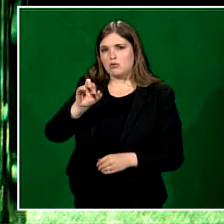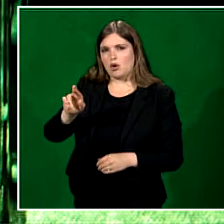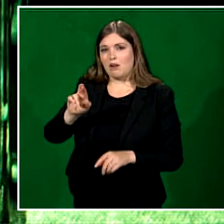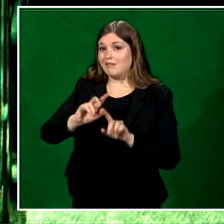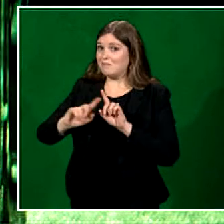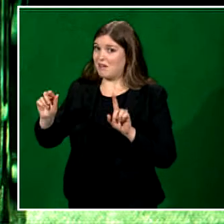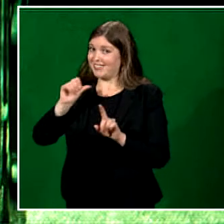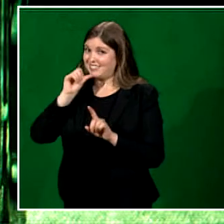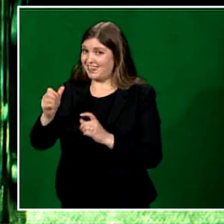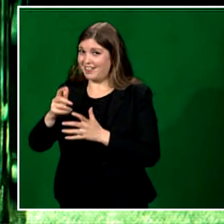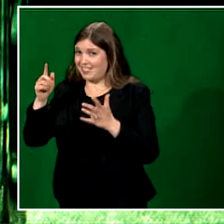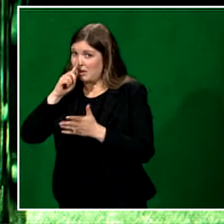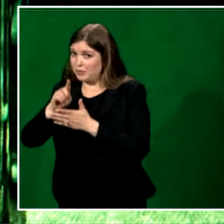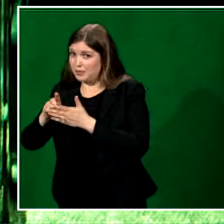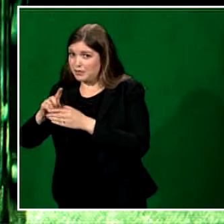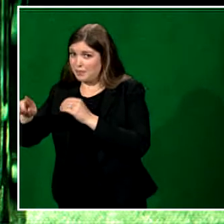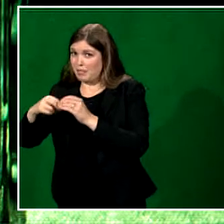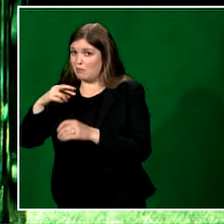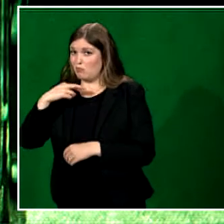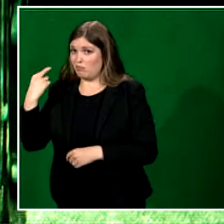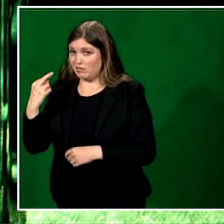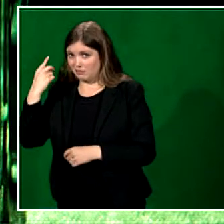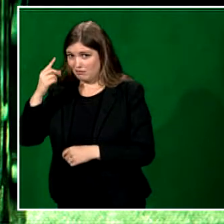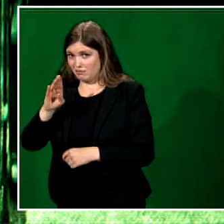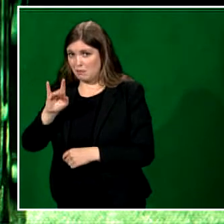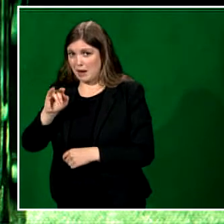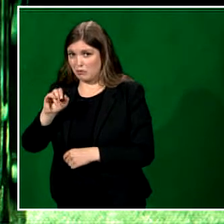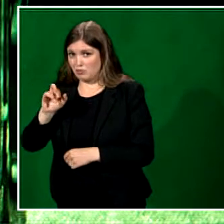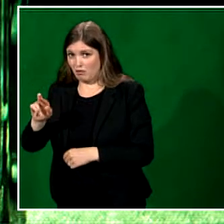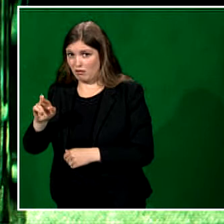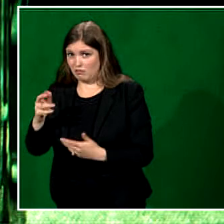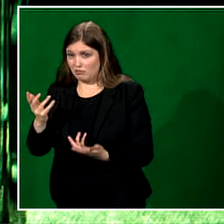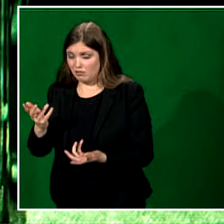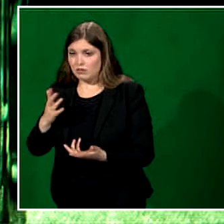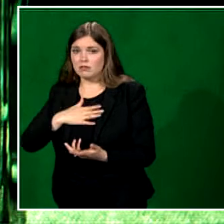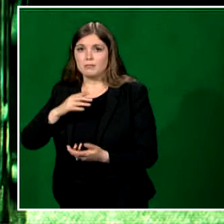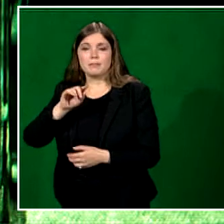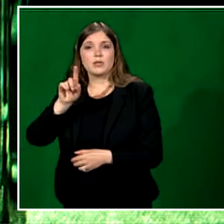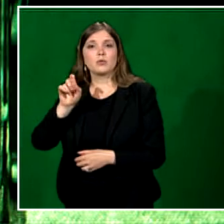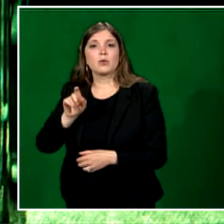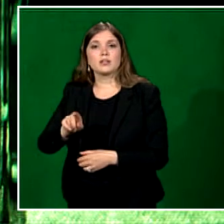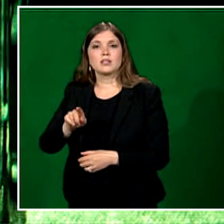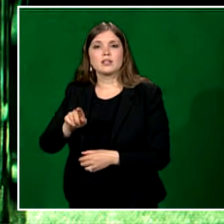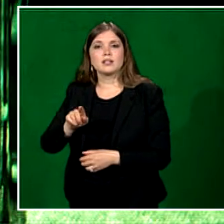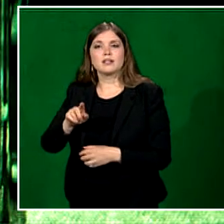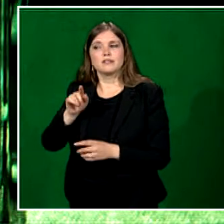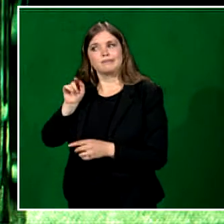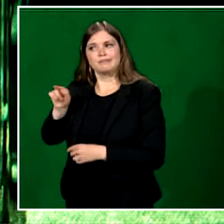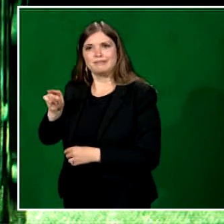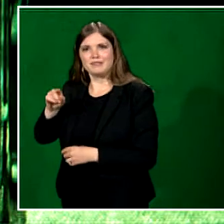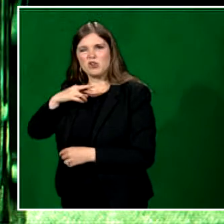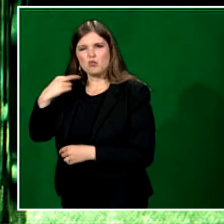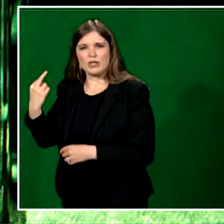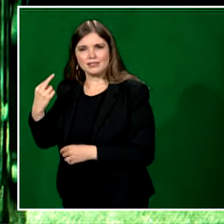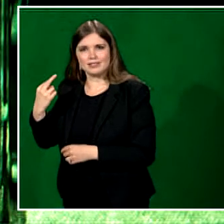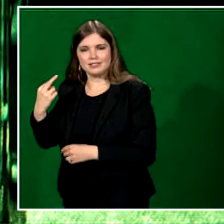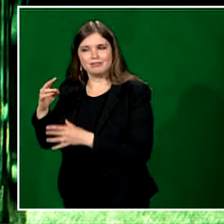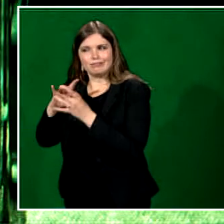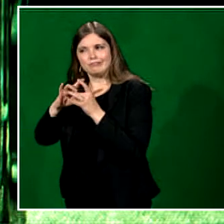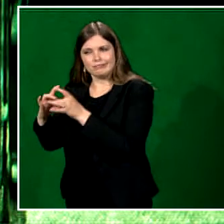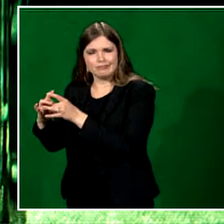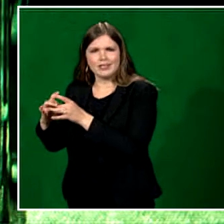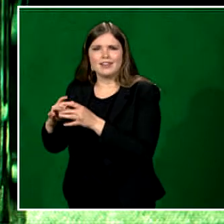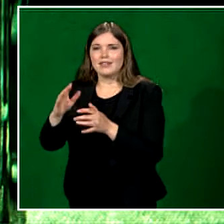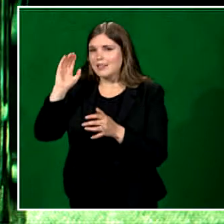many studies on the risks of biochar. So my question is on the risks. There seem to be